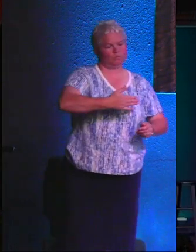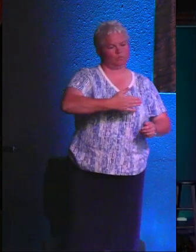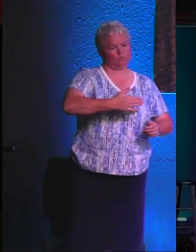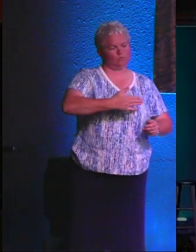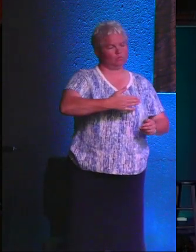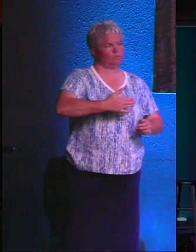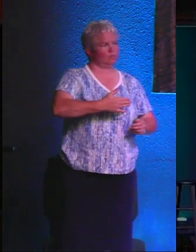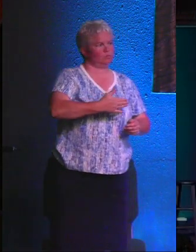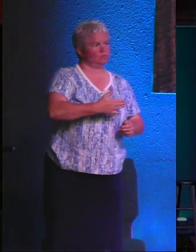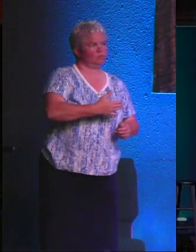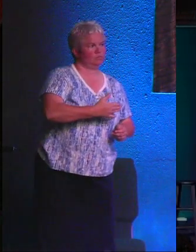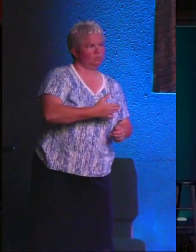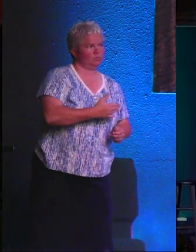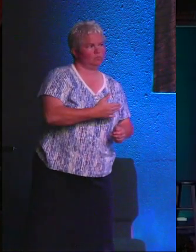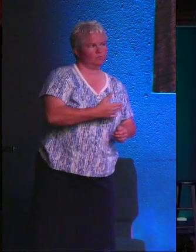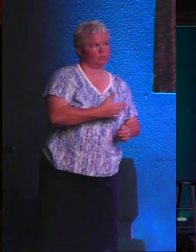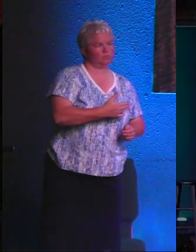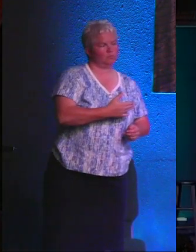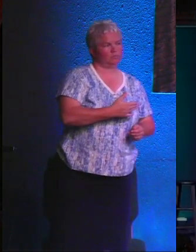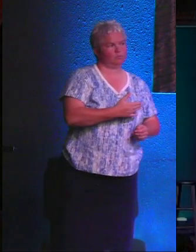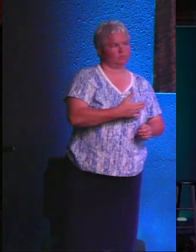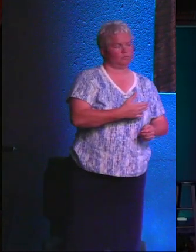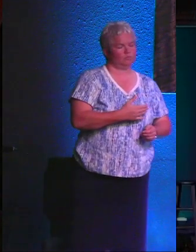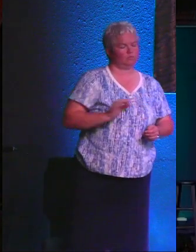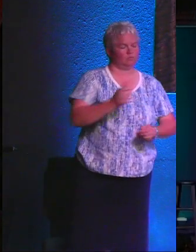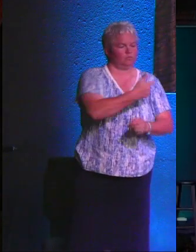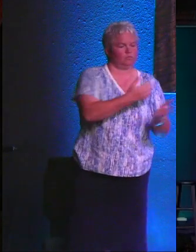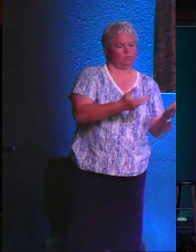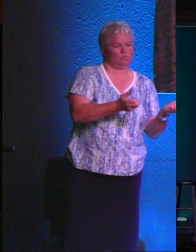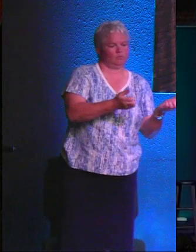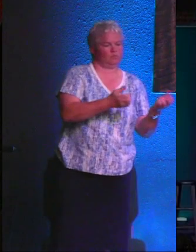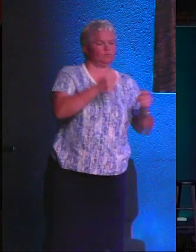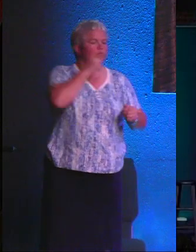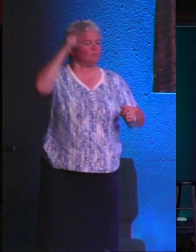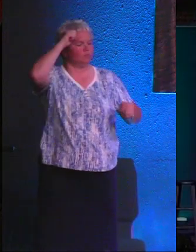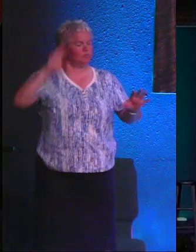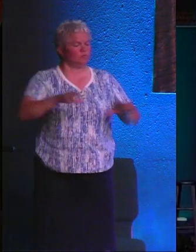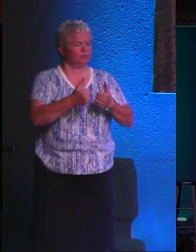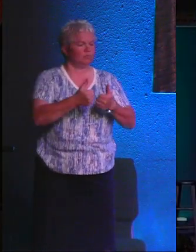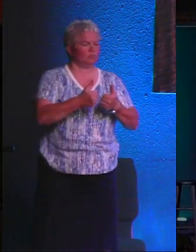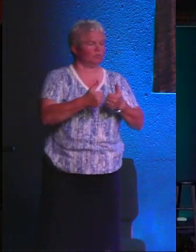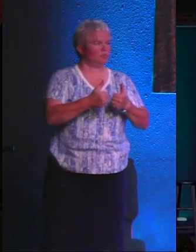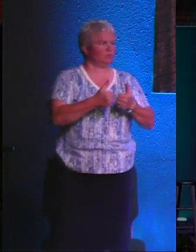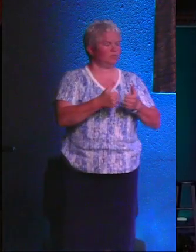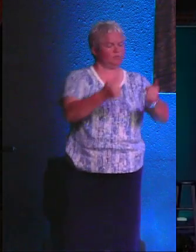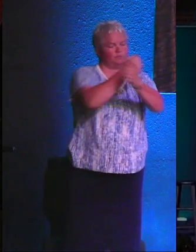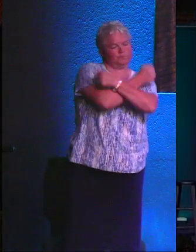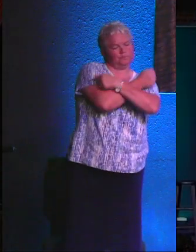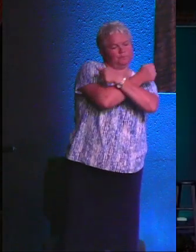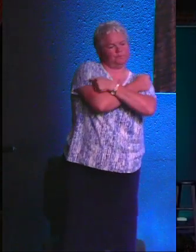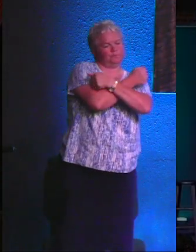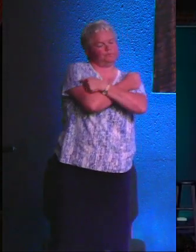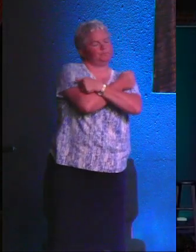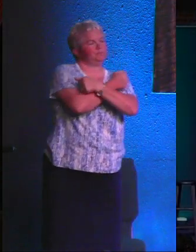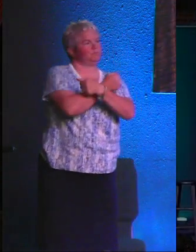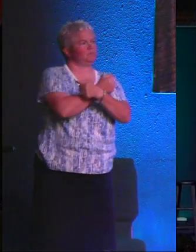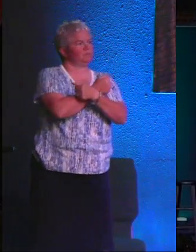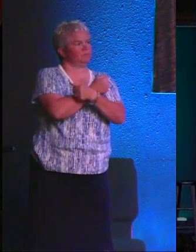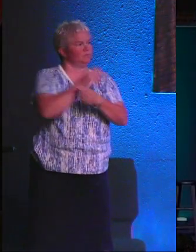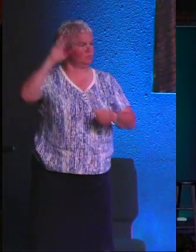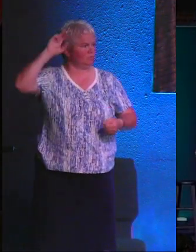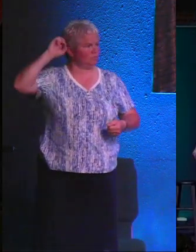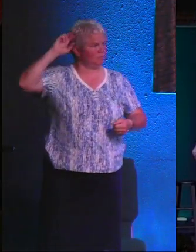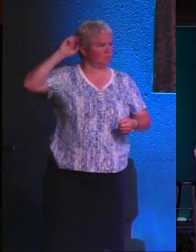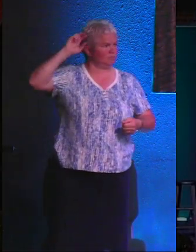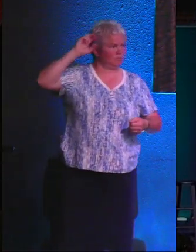we each have it. So we want to support Teen Challenge with whatever. We want to love on you guys, and we also want